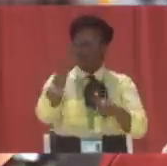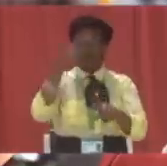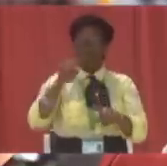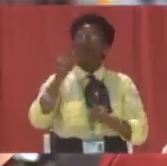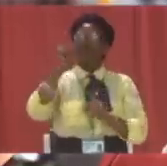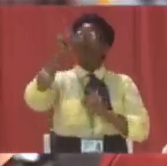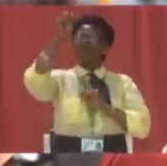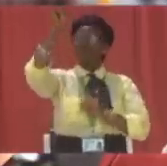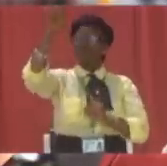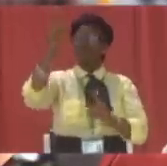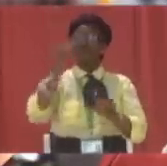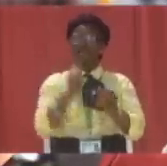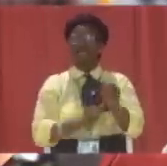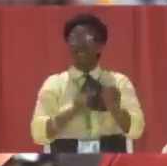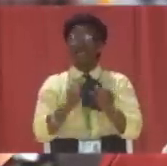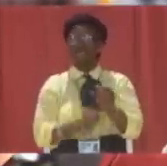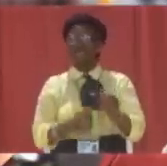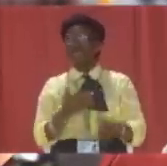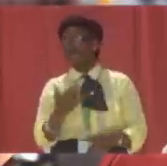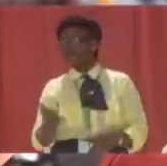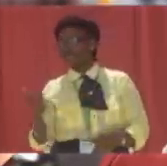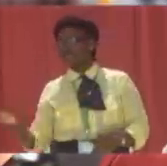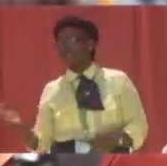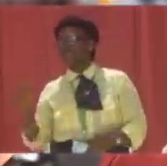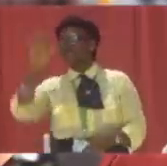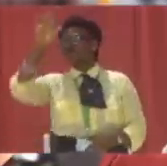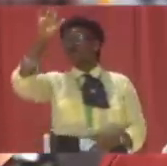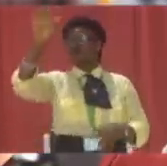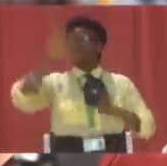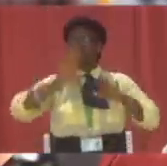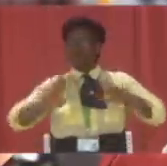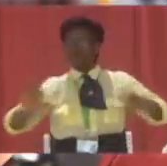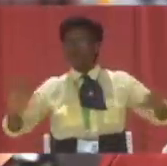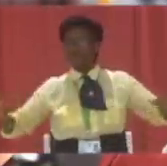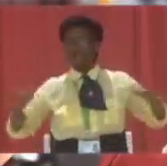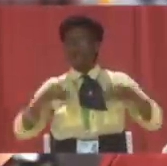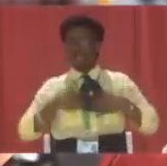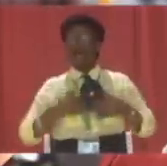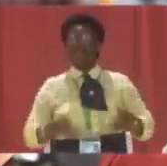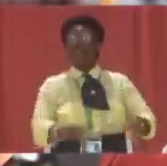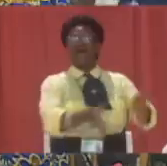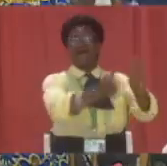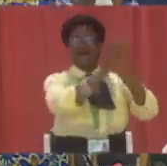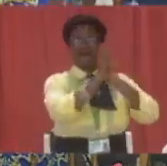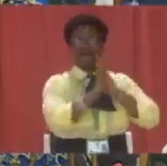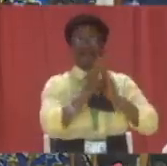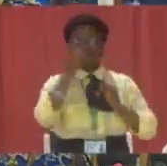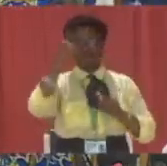everything your children have asked for now, within 1 week, make available to them.